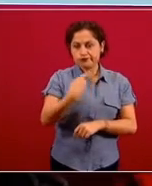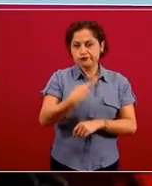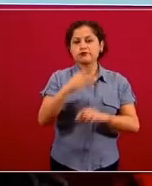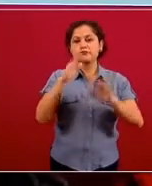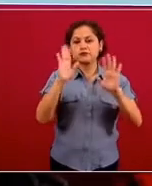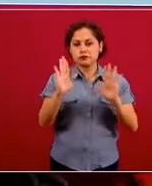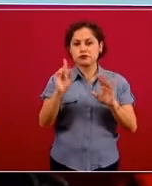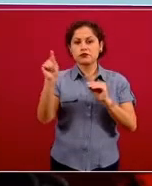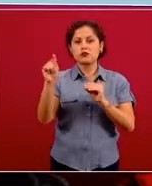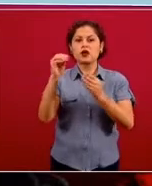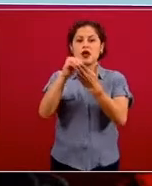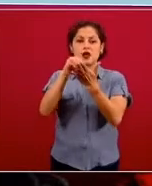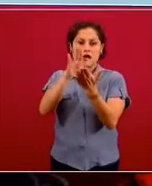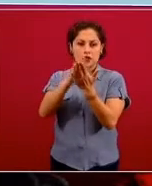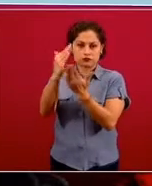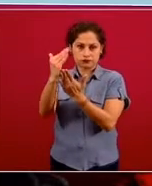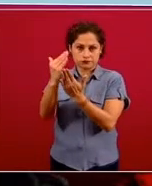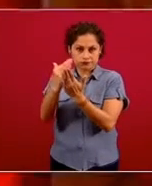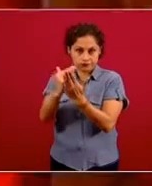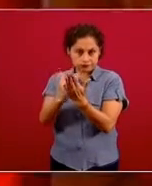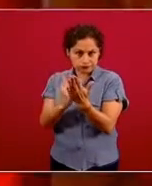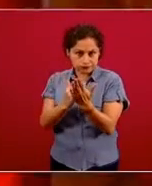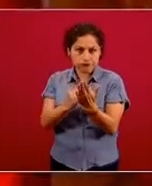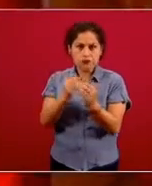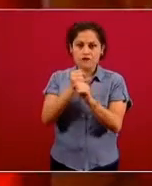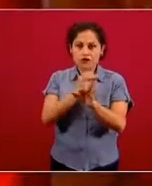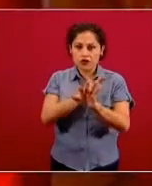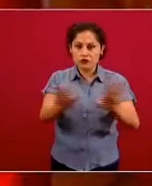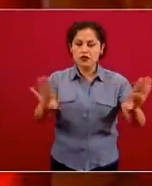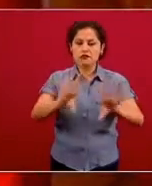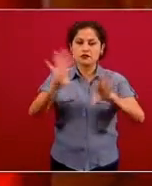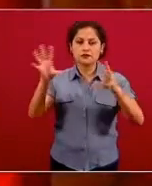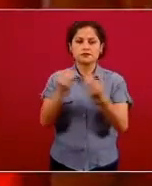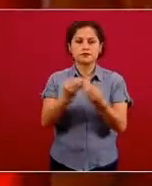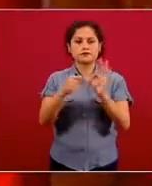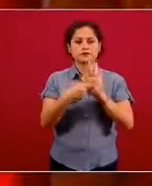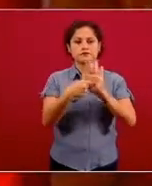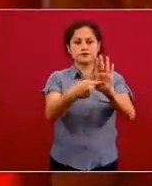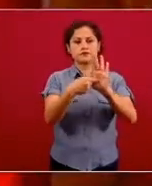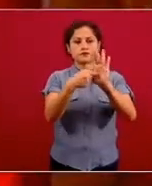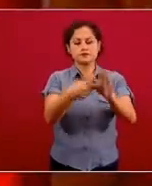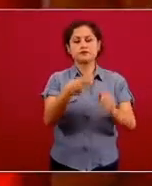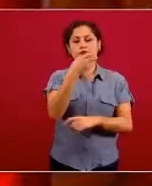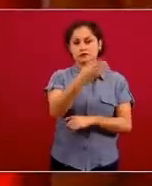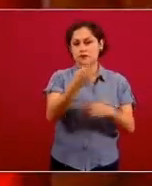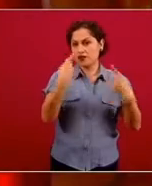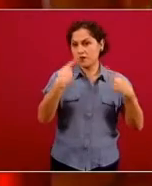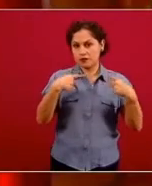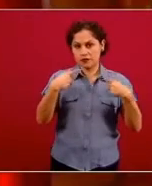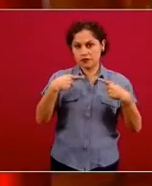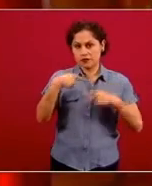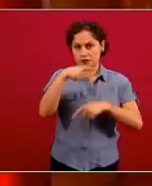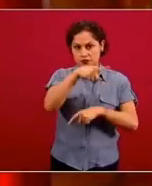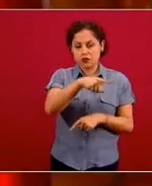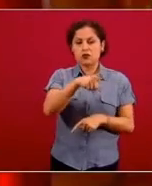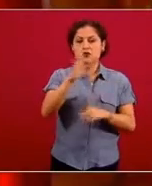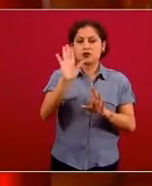that, and so has the media. And we also have anonymous information on